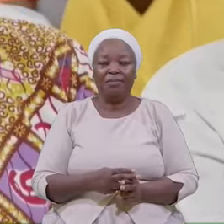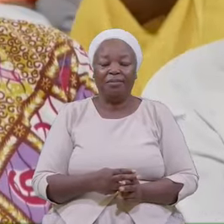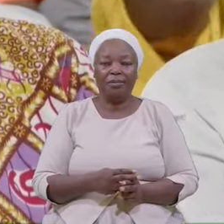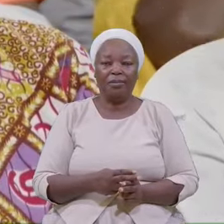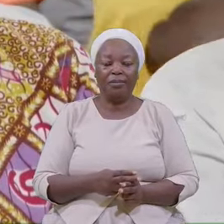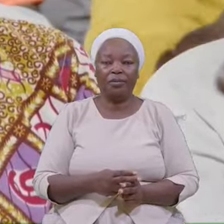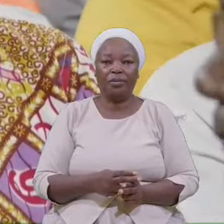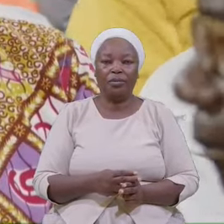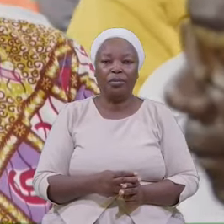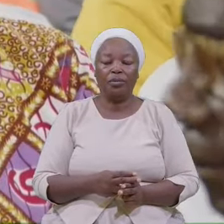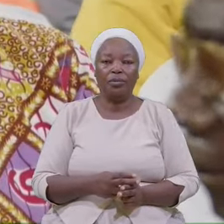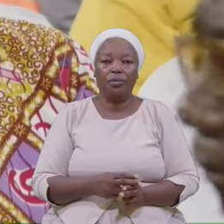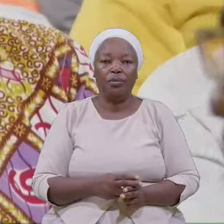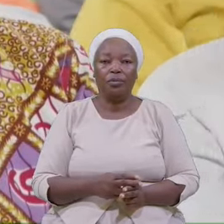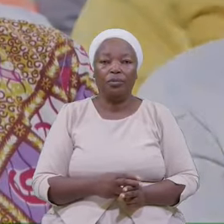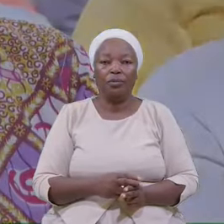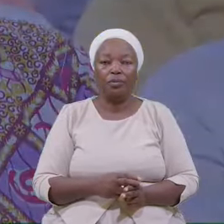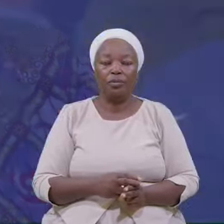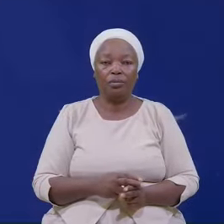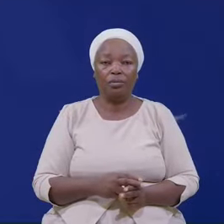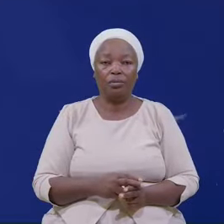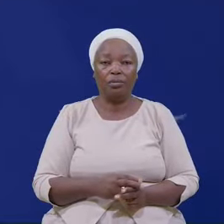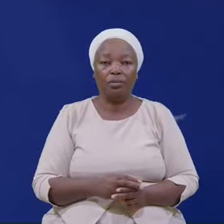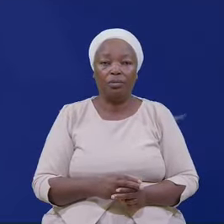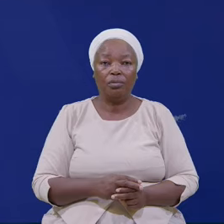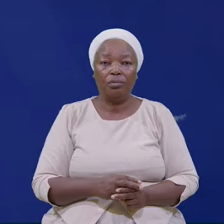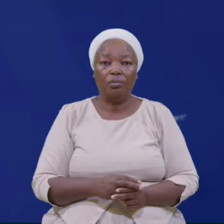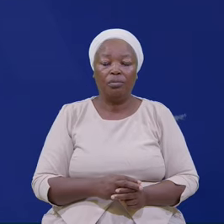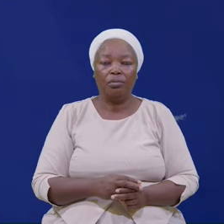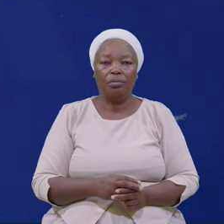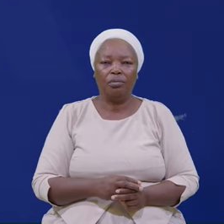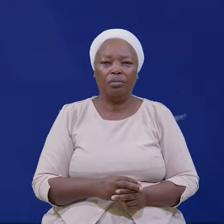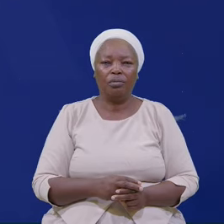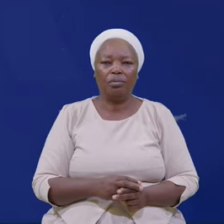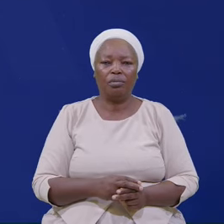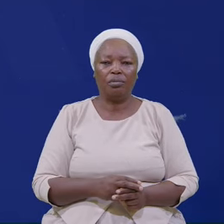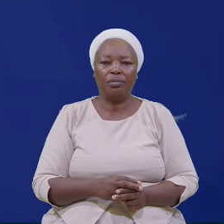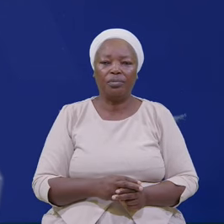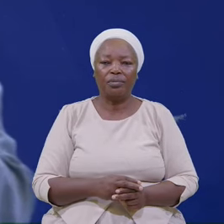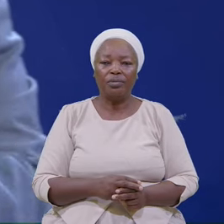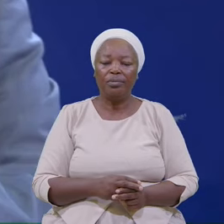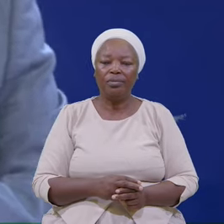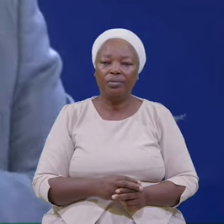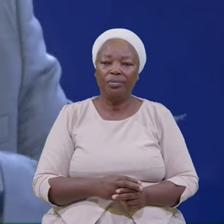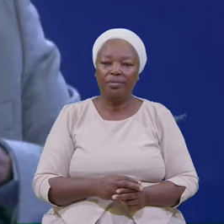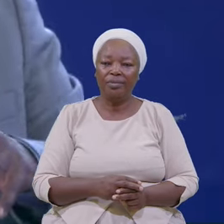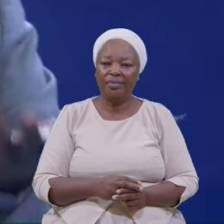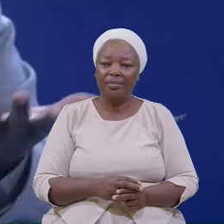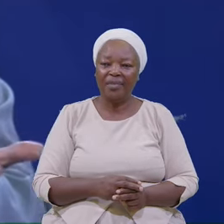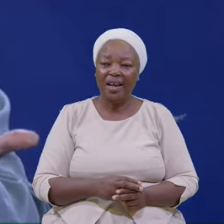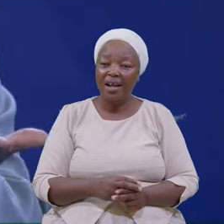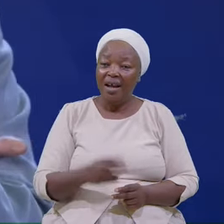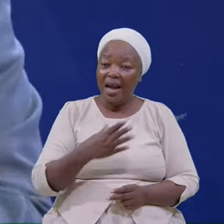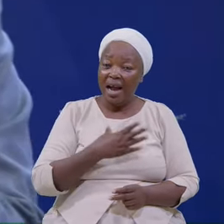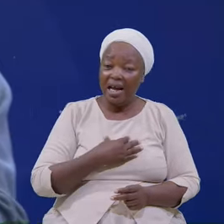ils vont aller là-bas, vous inciter, vous aider, vous faire lever, vous allez courir. Même c'est ce qui va arriver ce soir. And